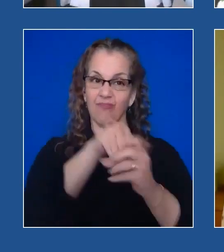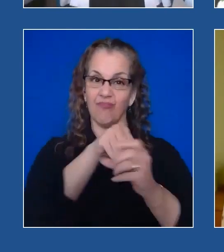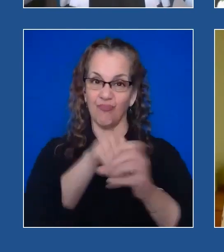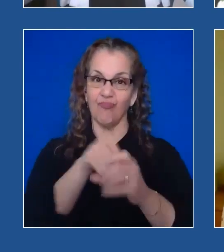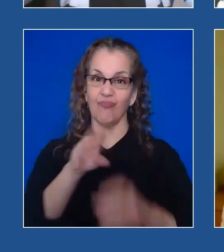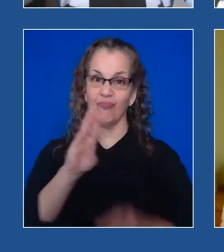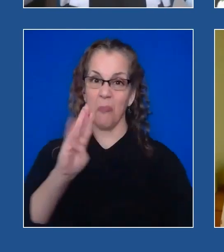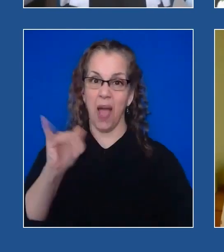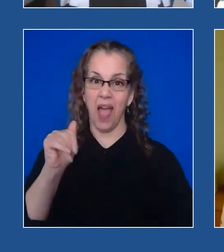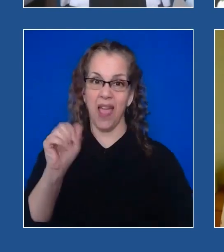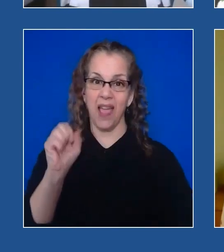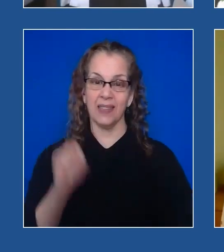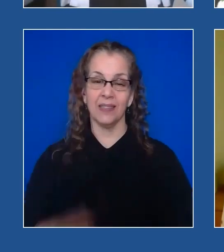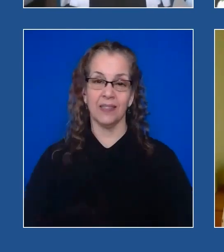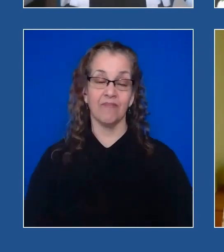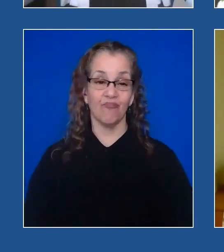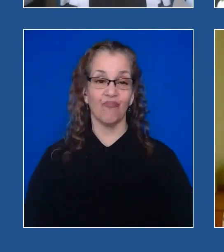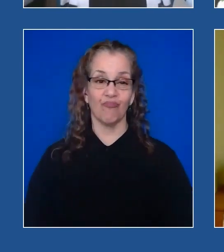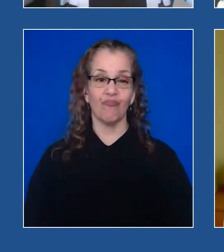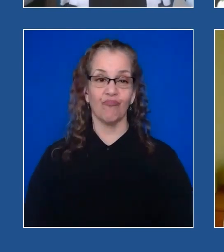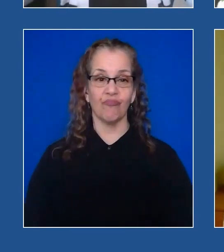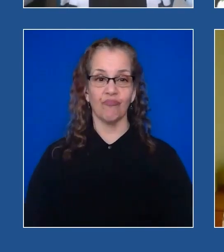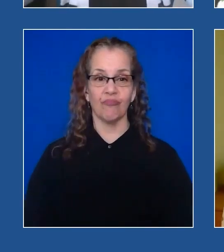things. Awesome.